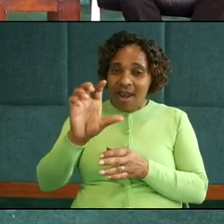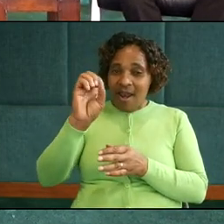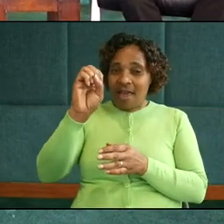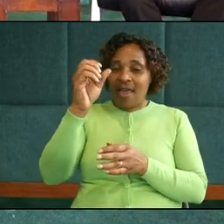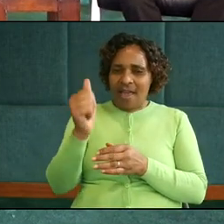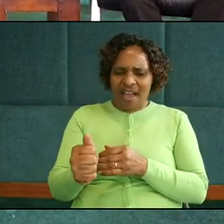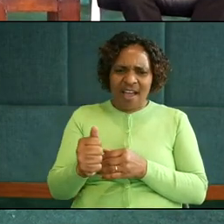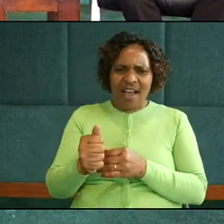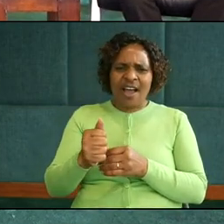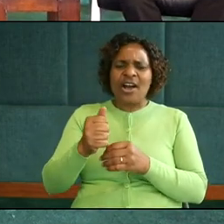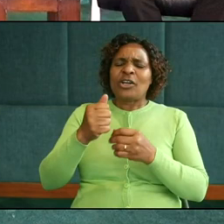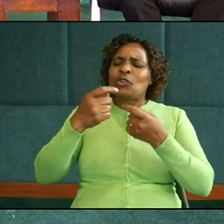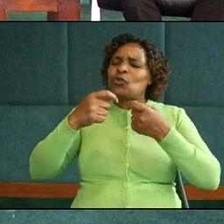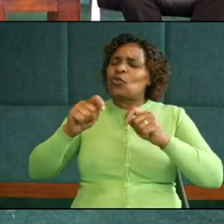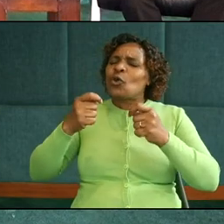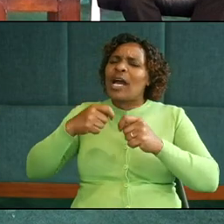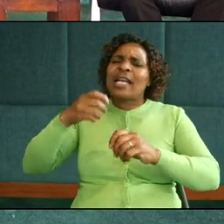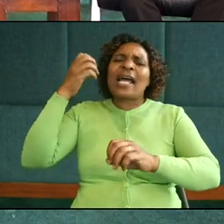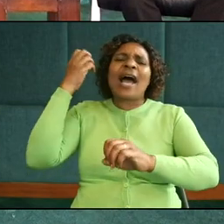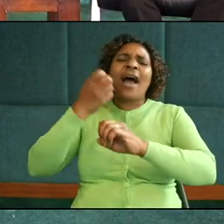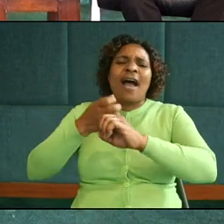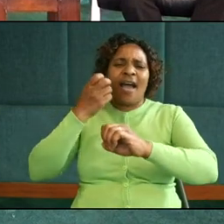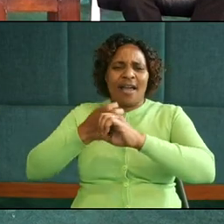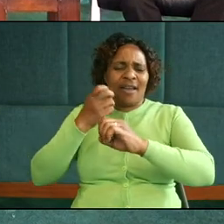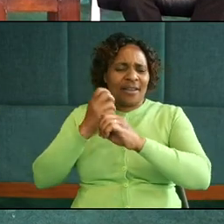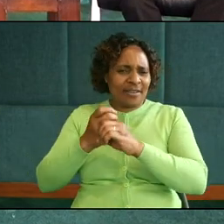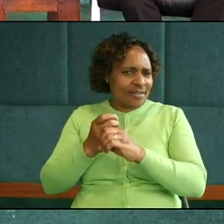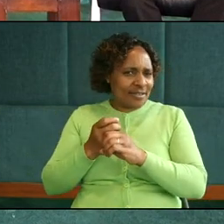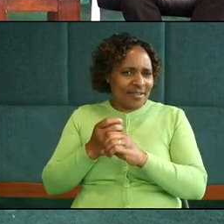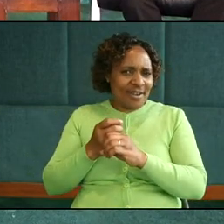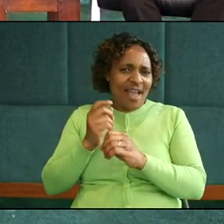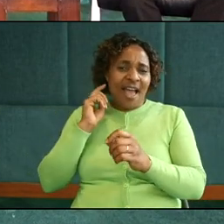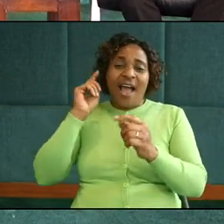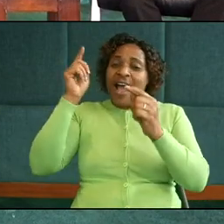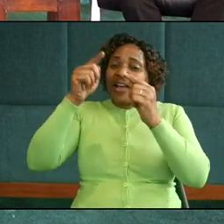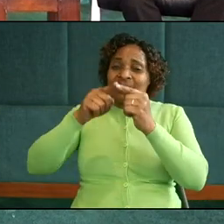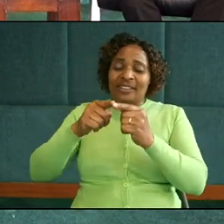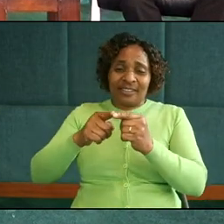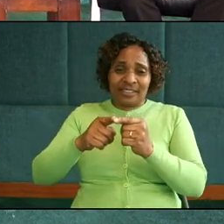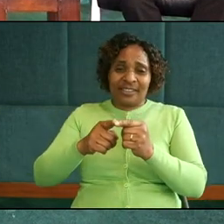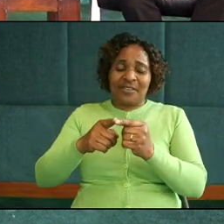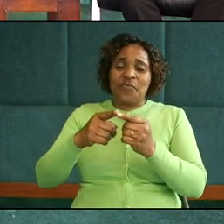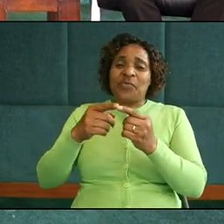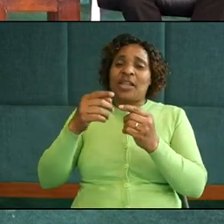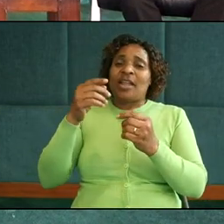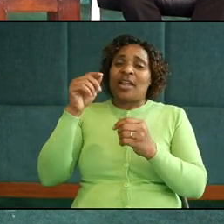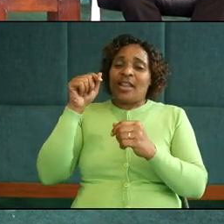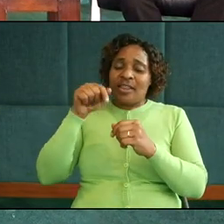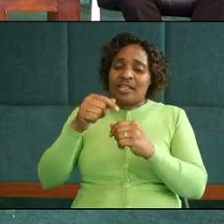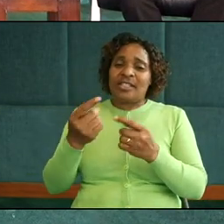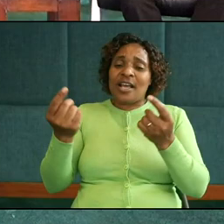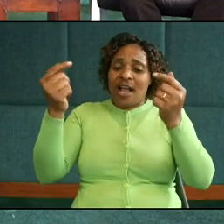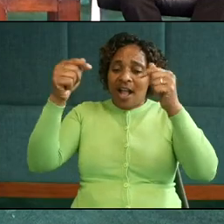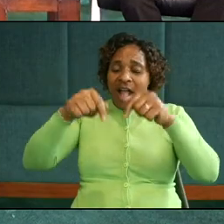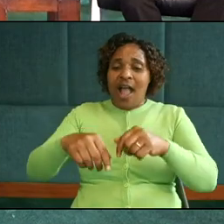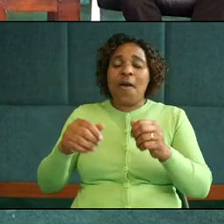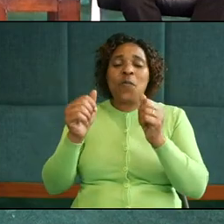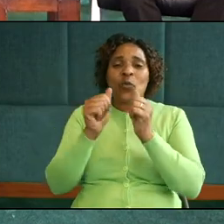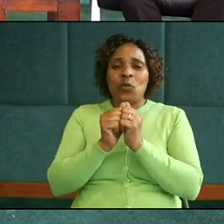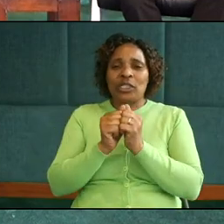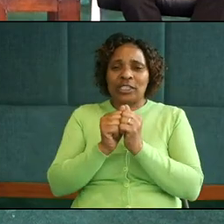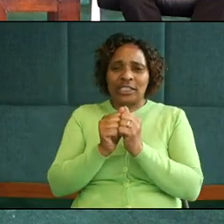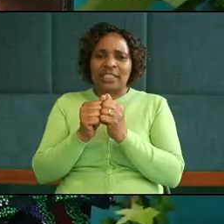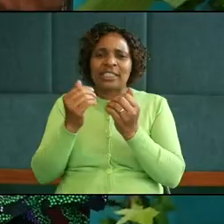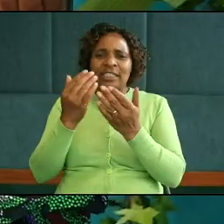And I mean, and it was so hard to the point that one of Leah's children came with the mandrake. The mandrake